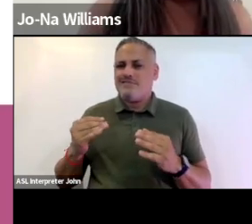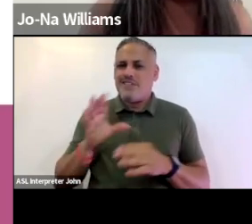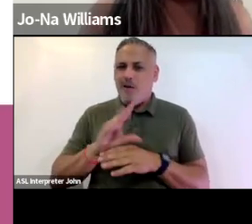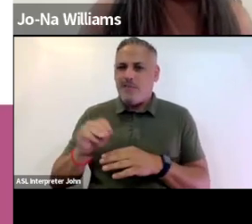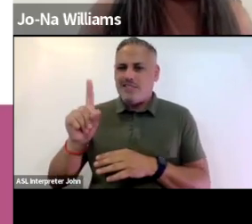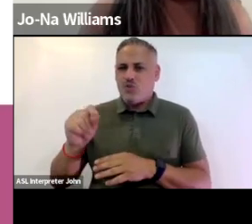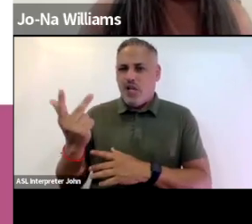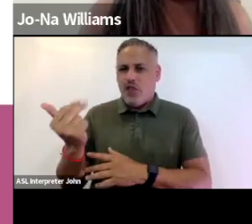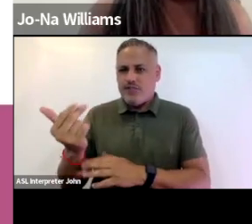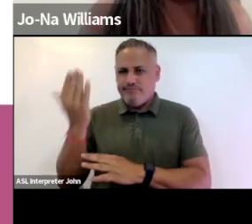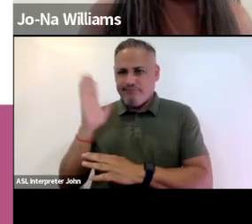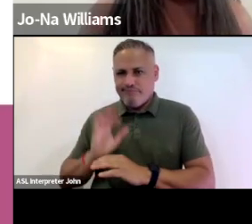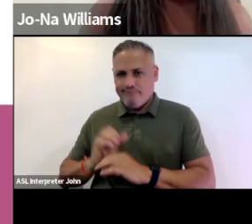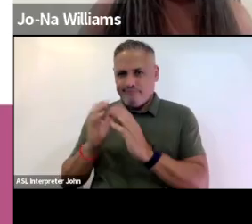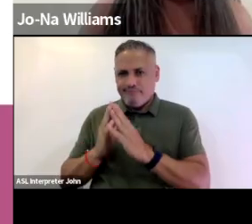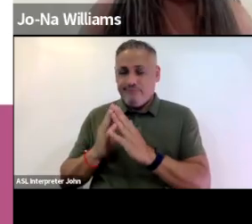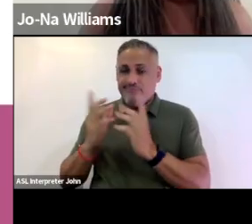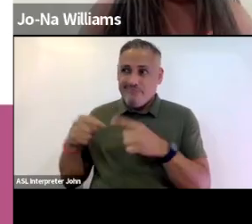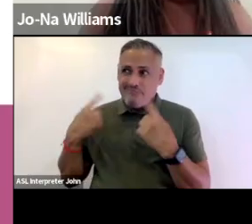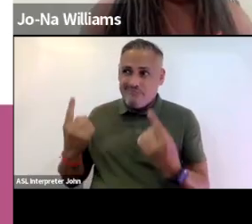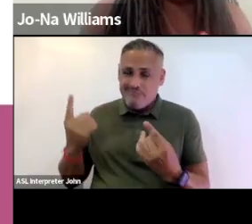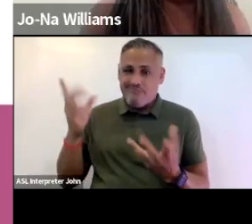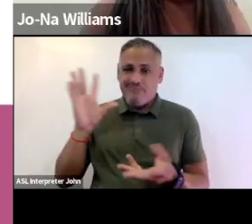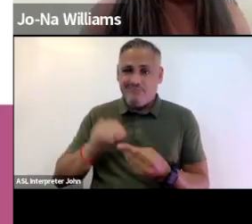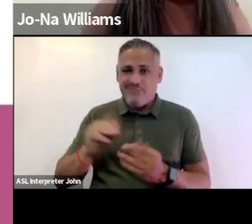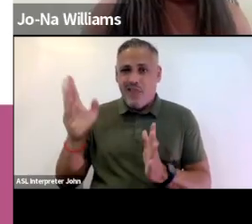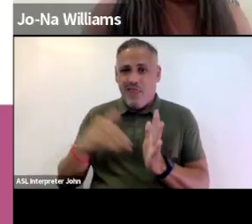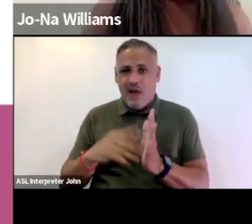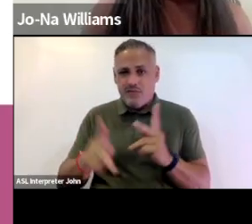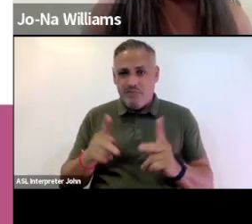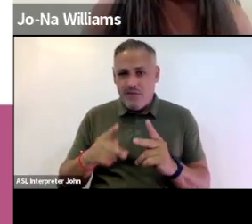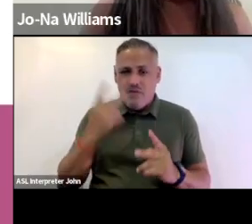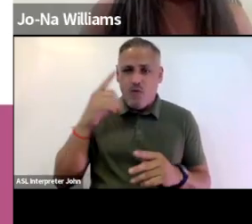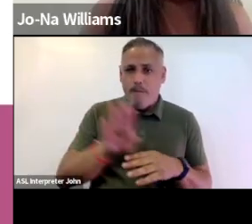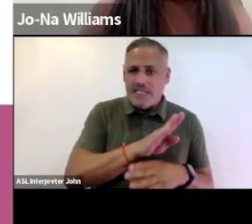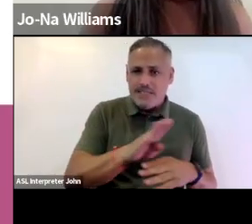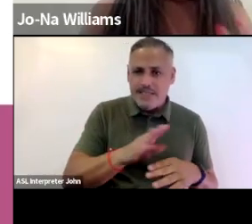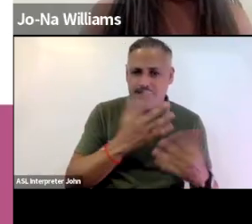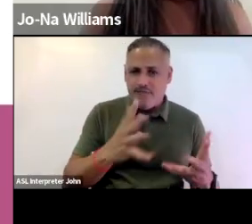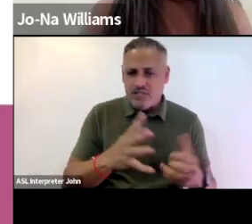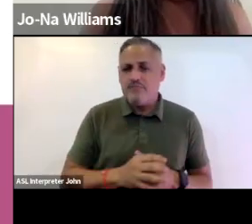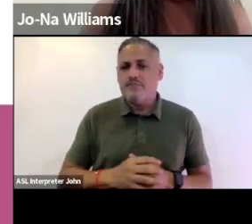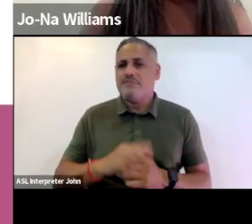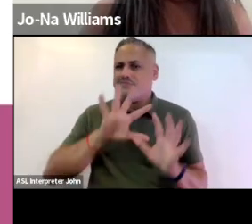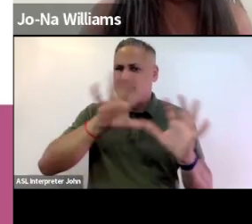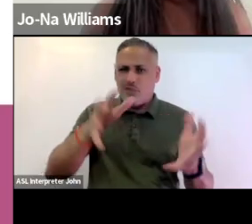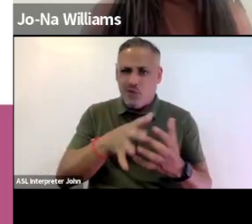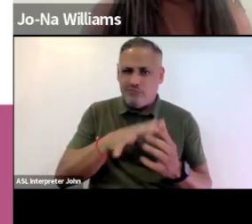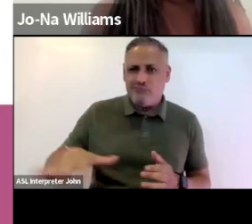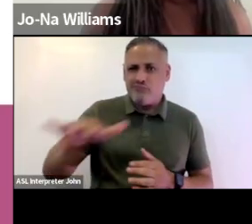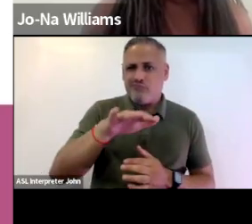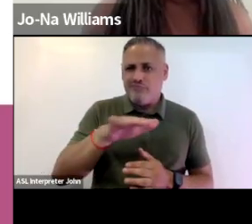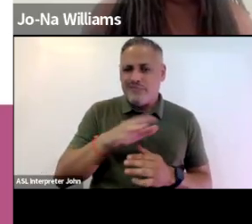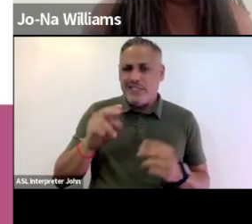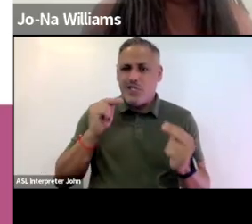2013. At this point, I have now coached thousands of people on the foundations of business all over the world and negotiated deals for